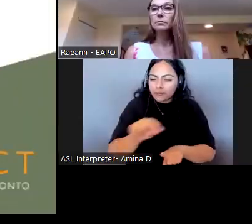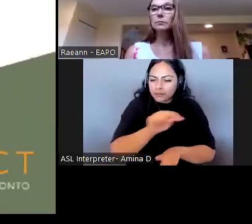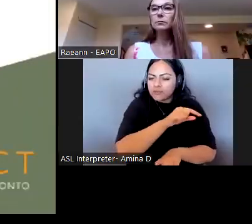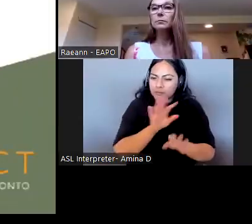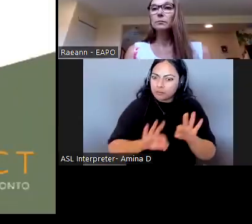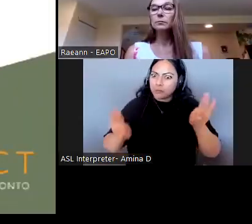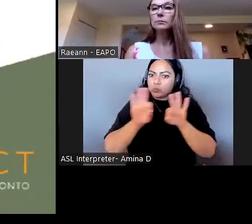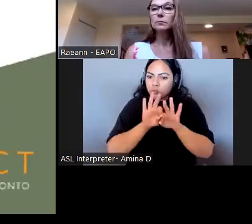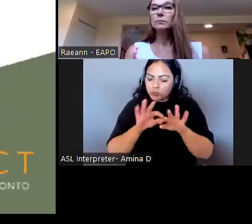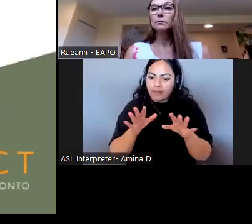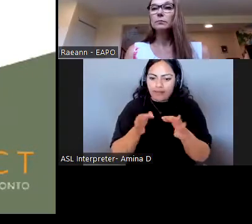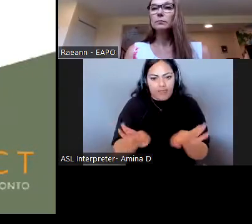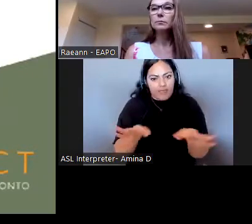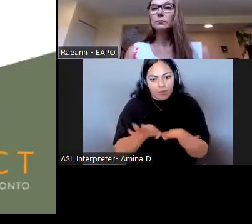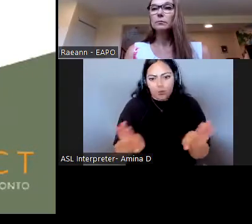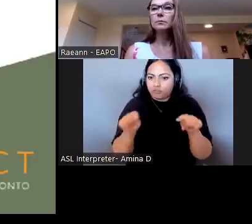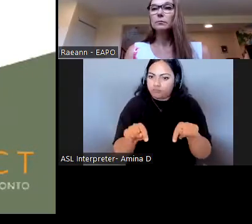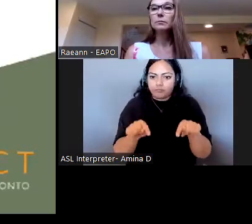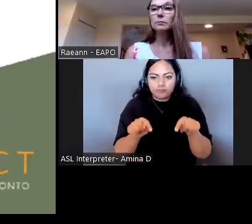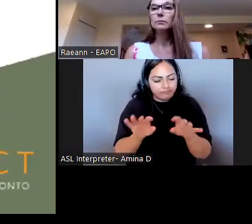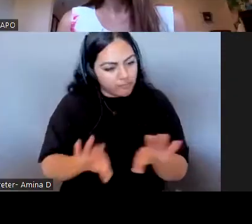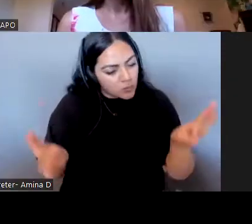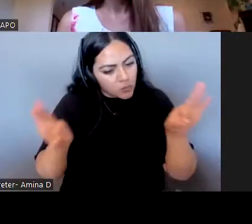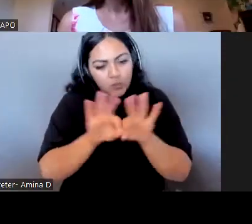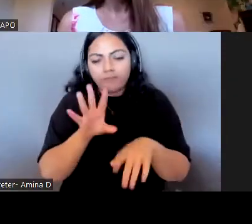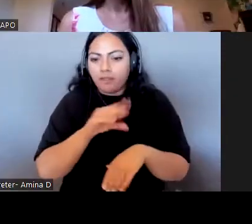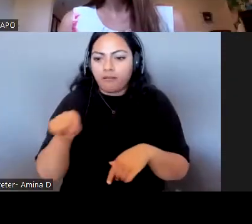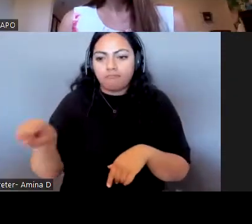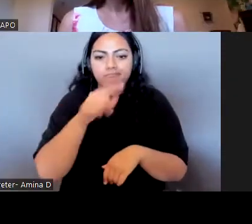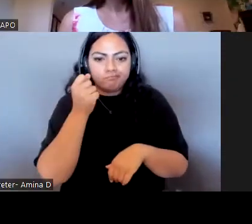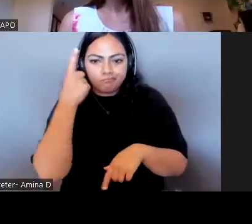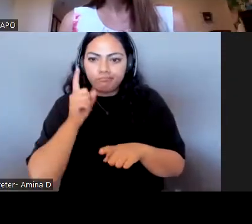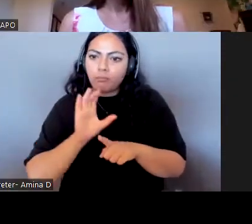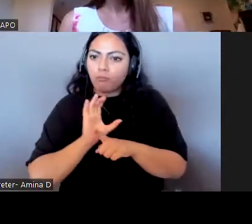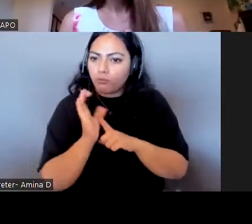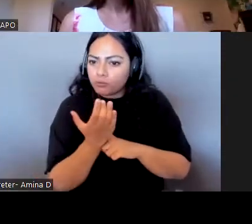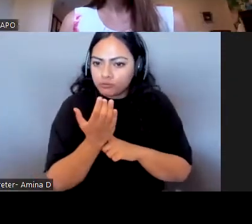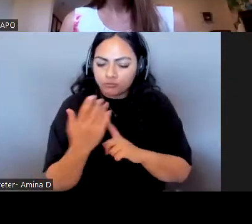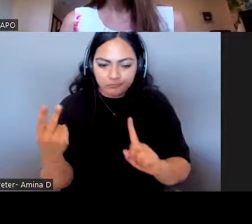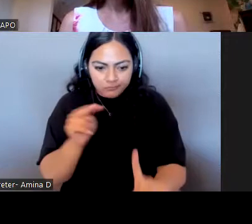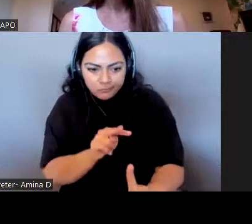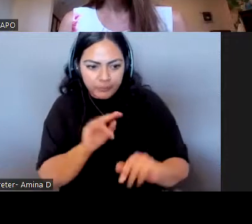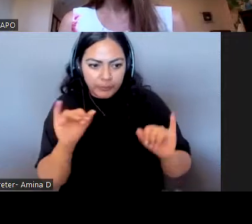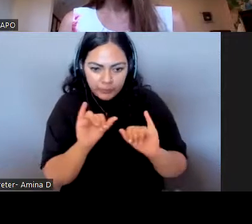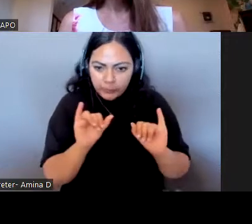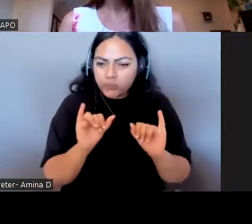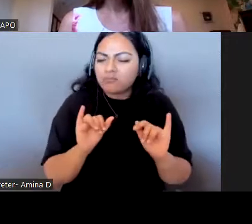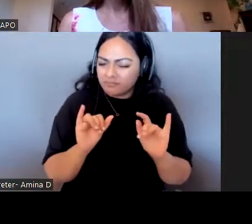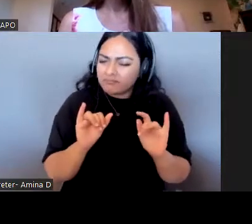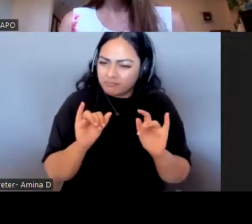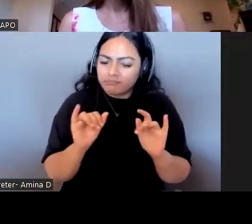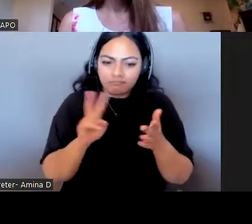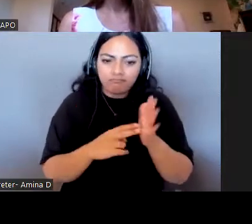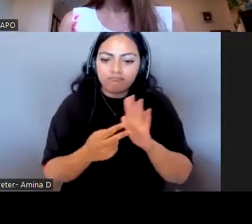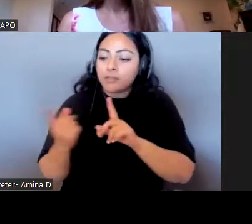it's important to have language and culturally appropriate services available for women, because they're able to go through the appointments